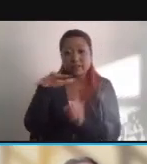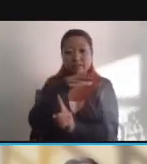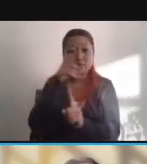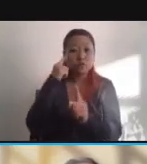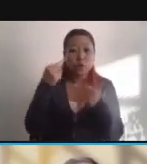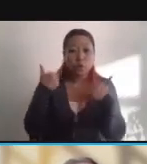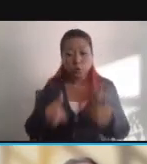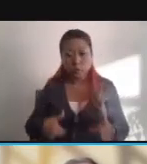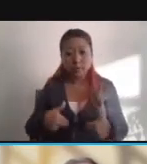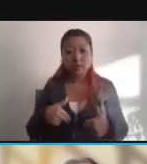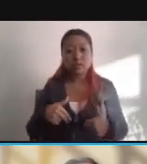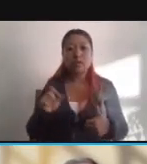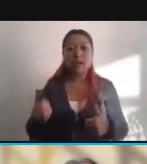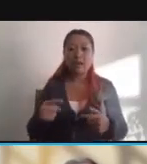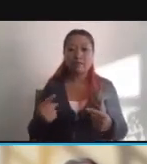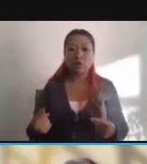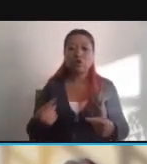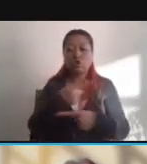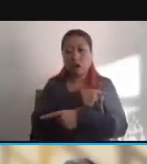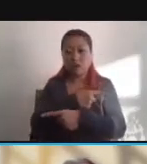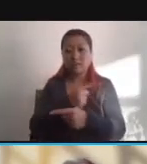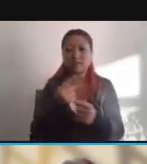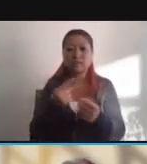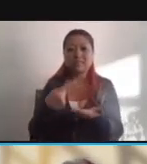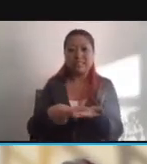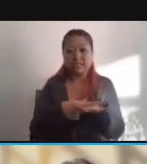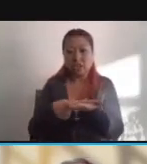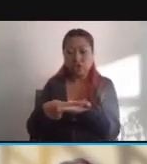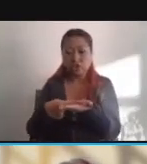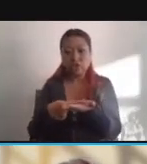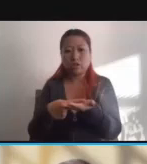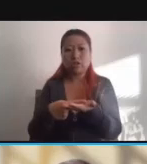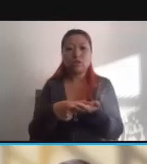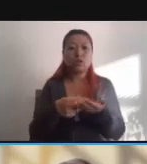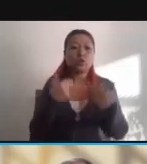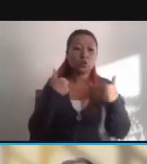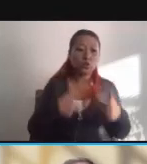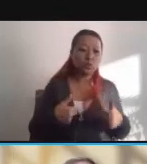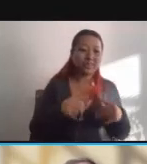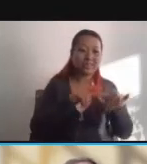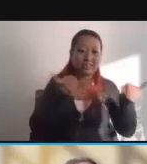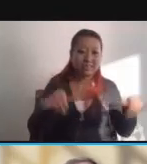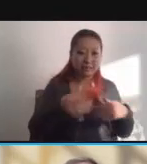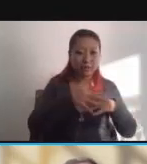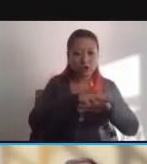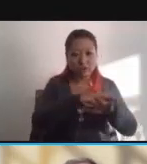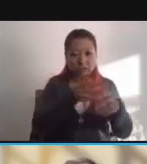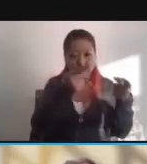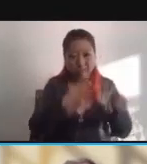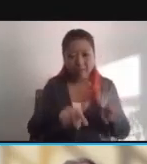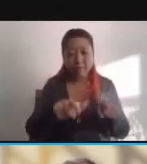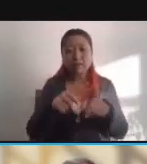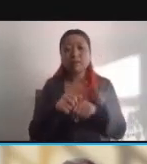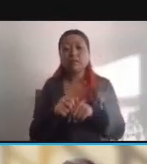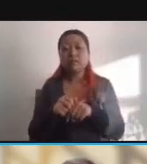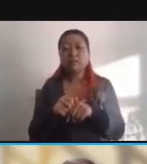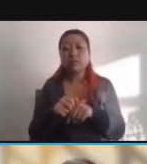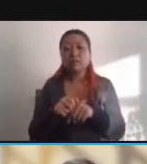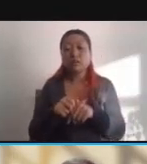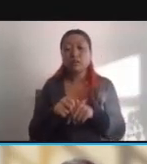cross discussion so that human system integration takes place, so that individuals